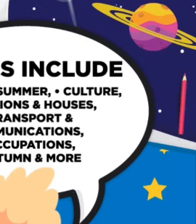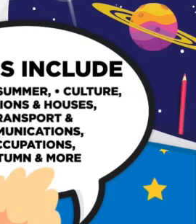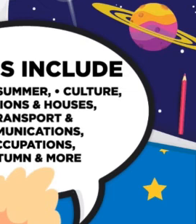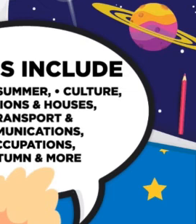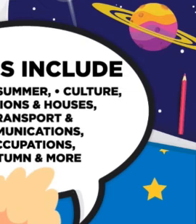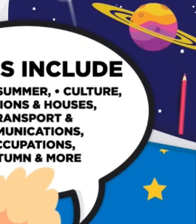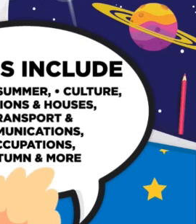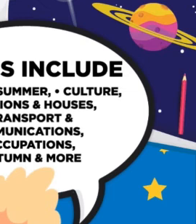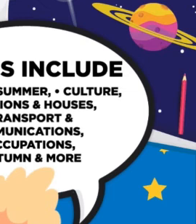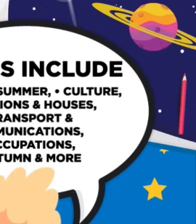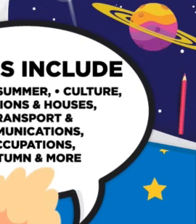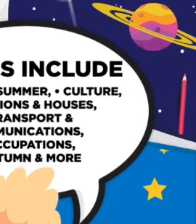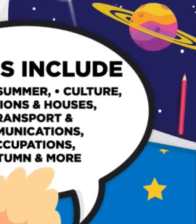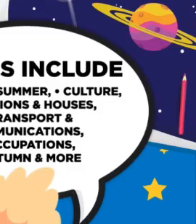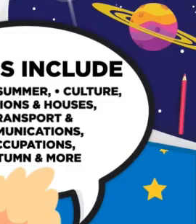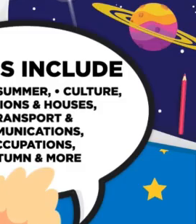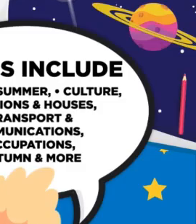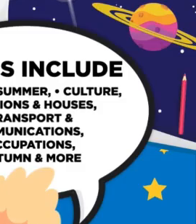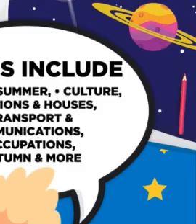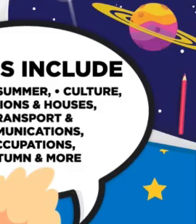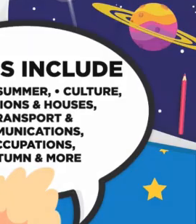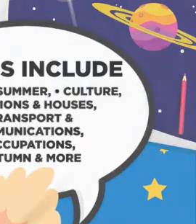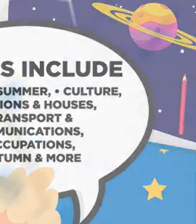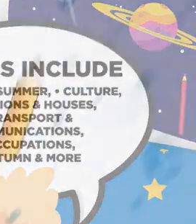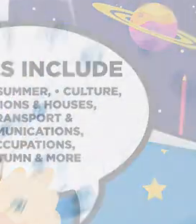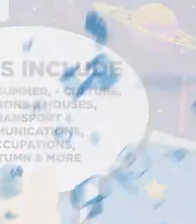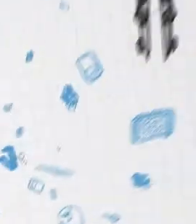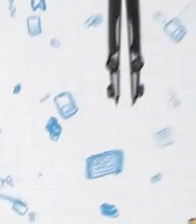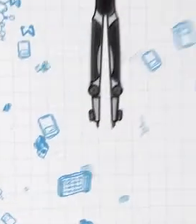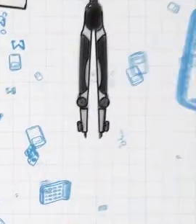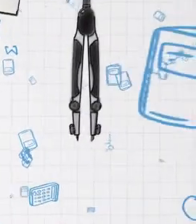distribute countrywide in over 7 different languages.